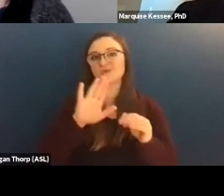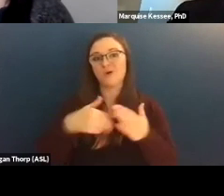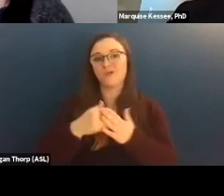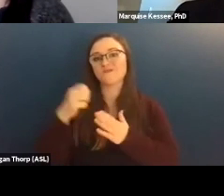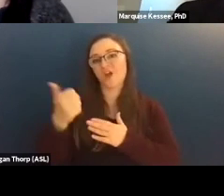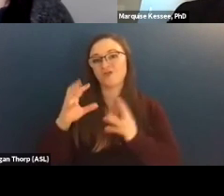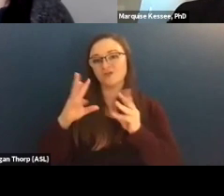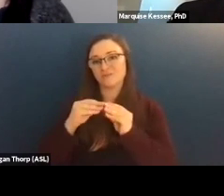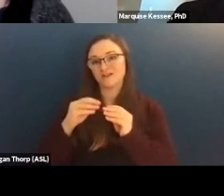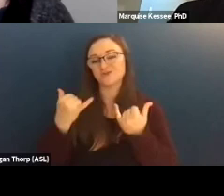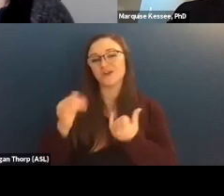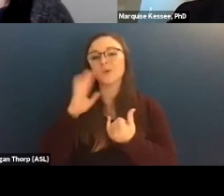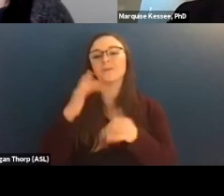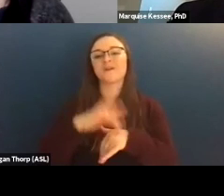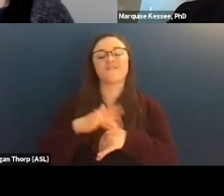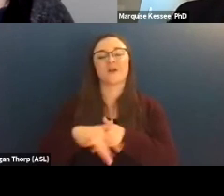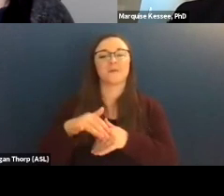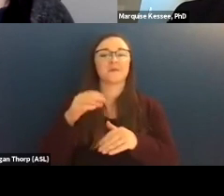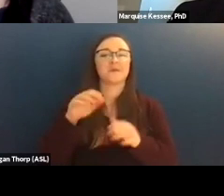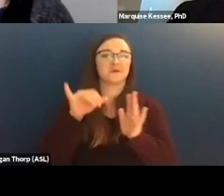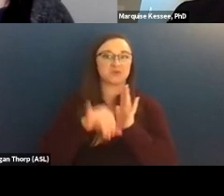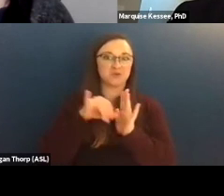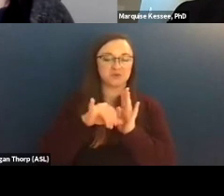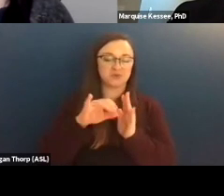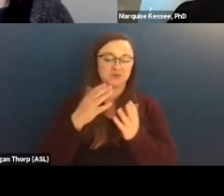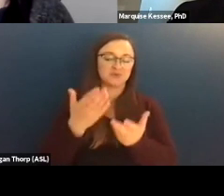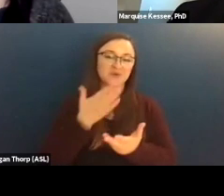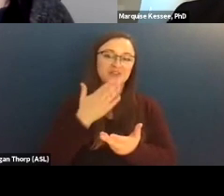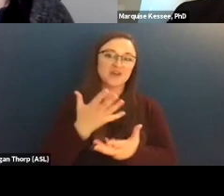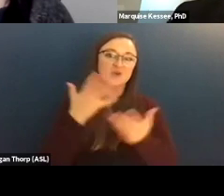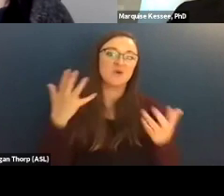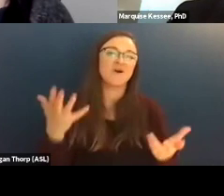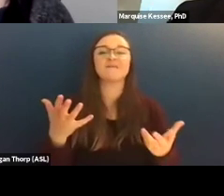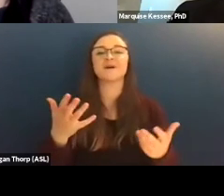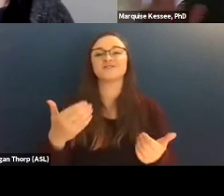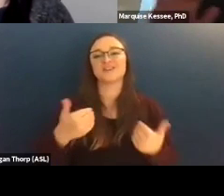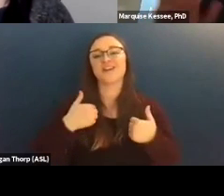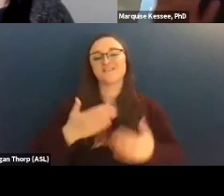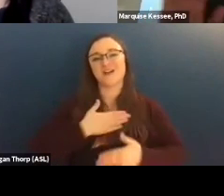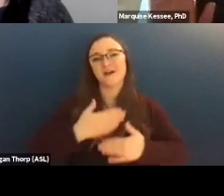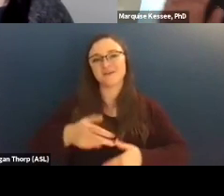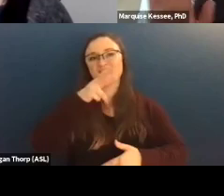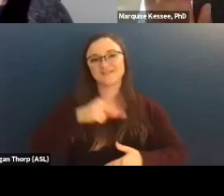today, will be available to you. Thank you all, and have a happy Thanksgiving, everyone. Take great care.